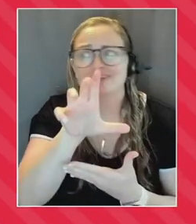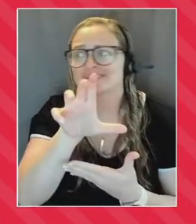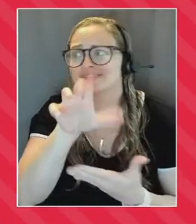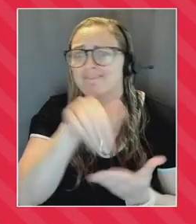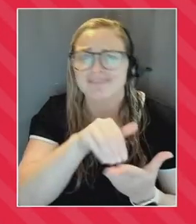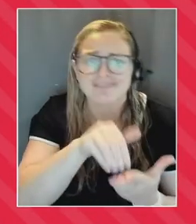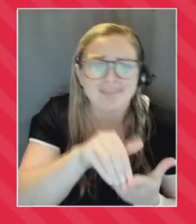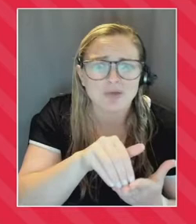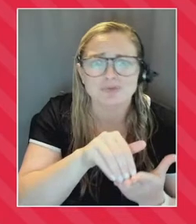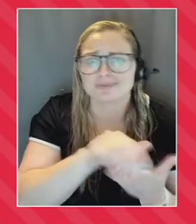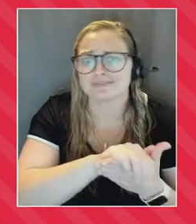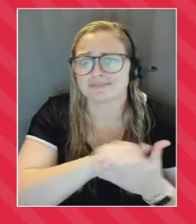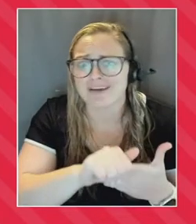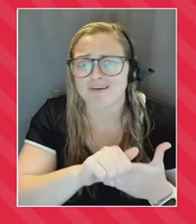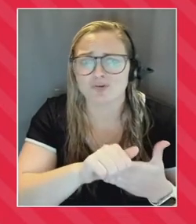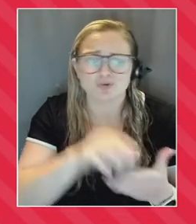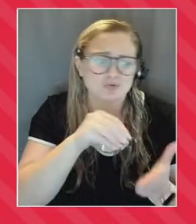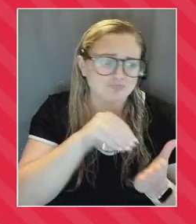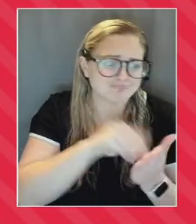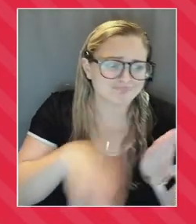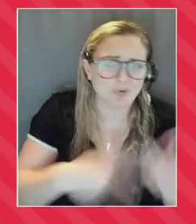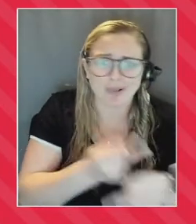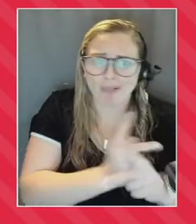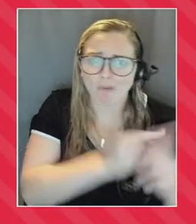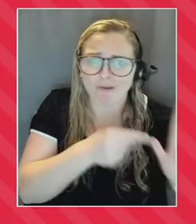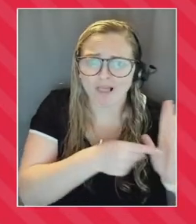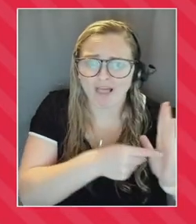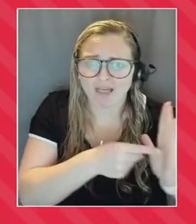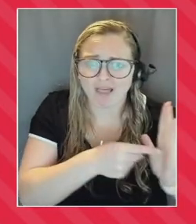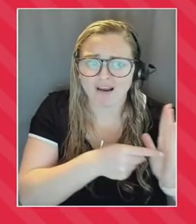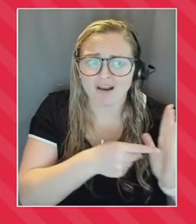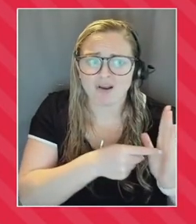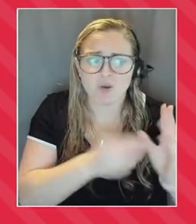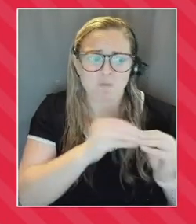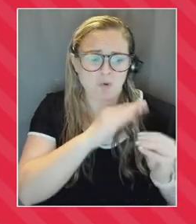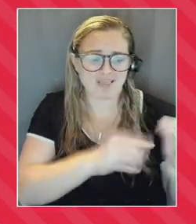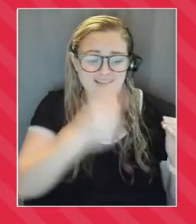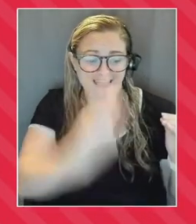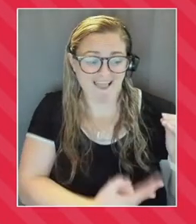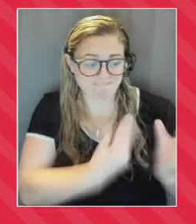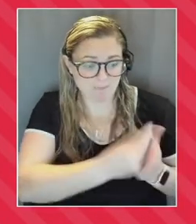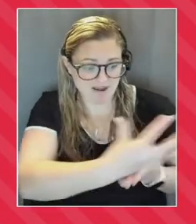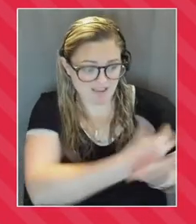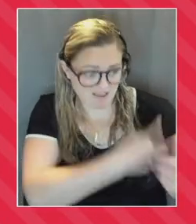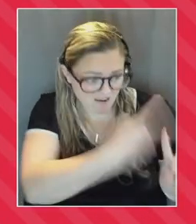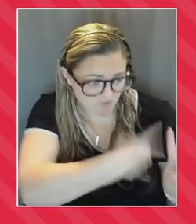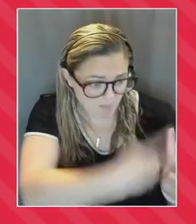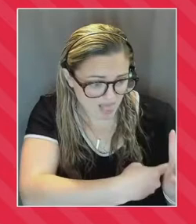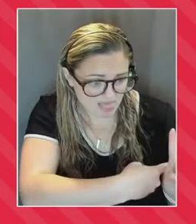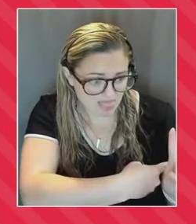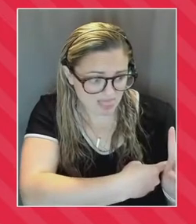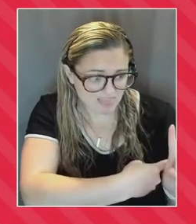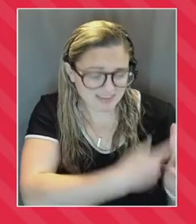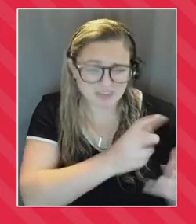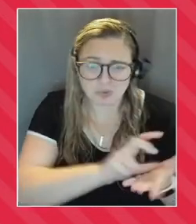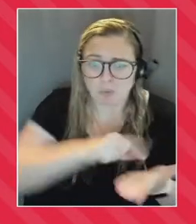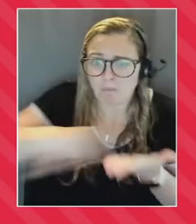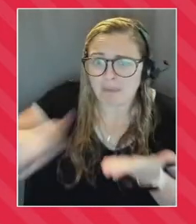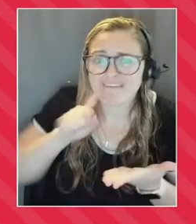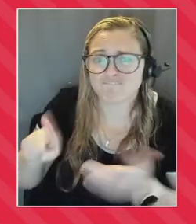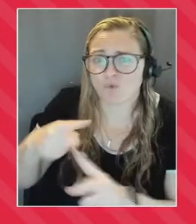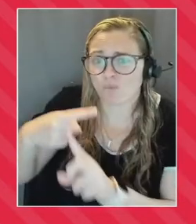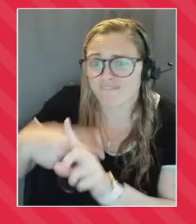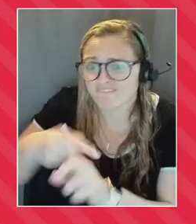loan debt, or if you find yourself paying more than half of your income just to keep a roof over your head or have some childcare